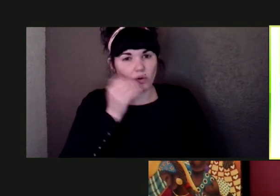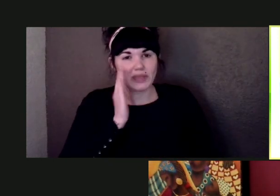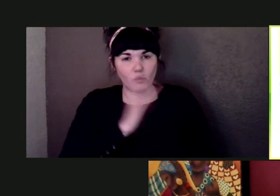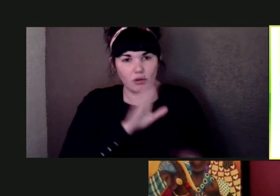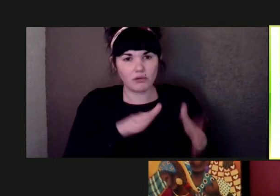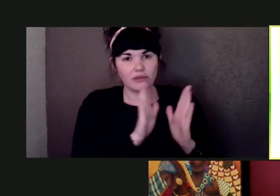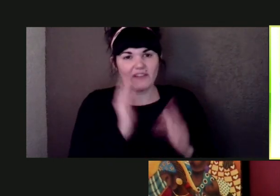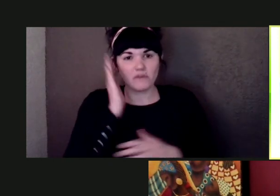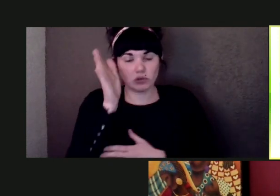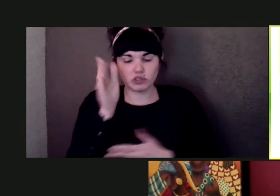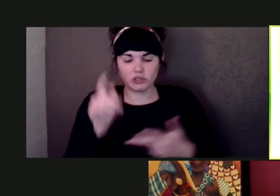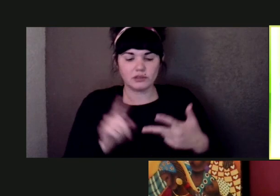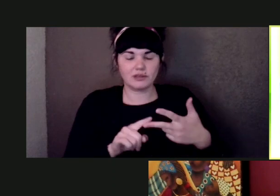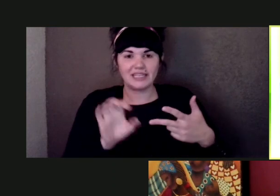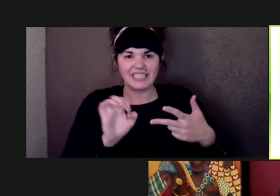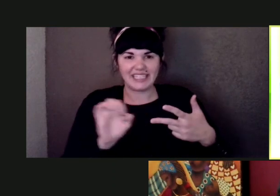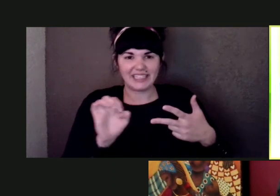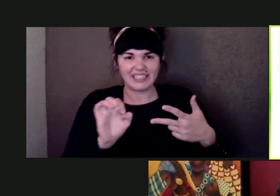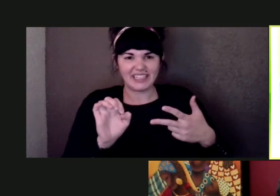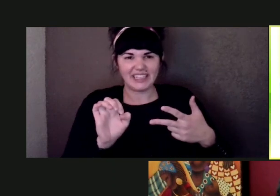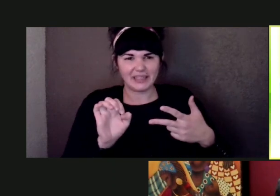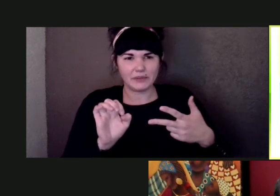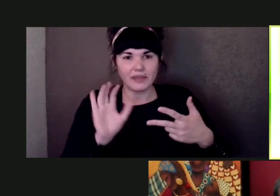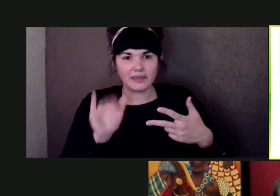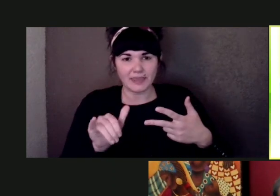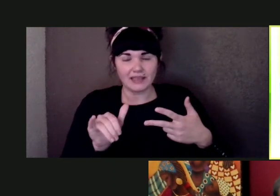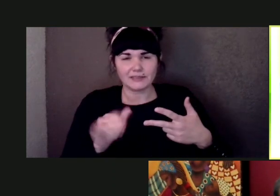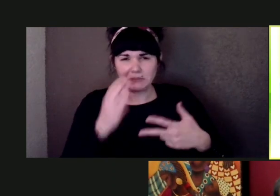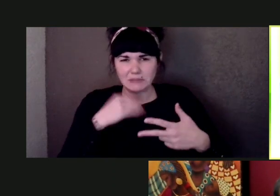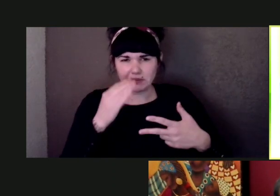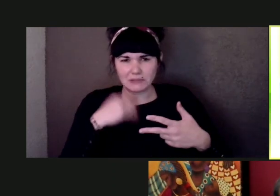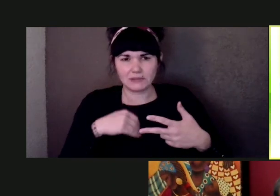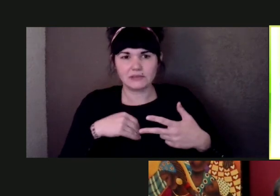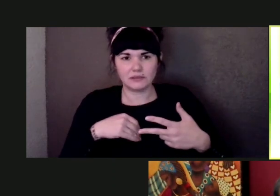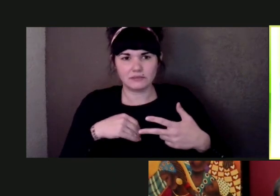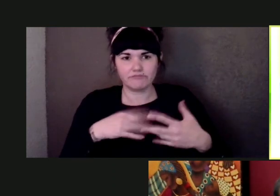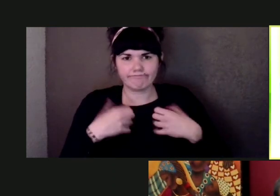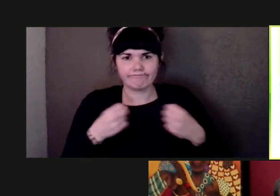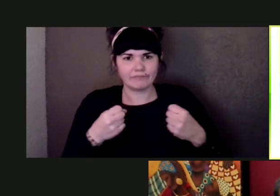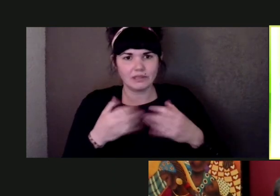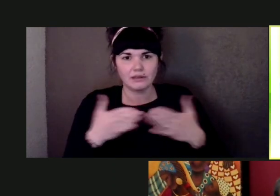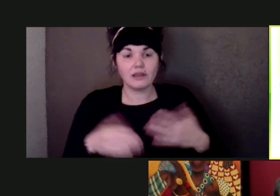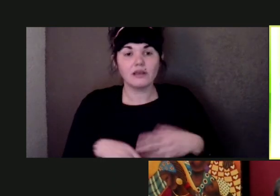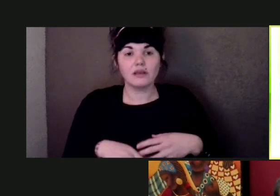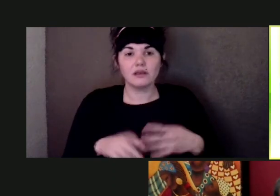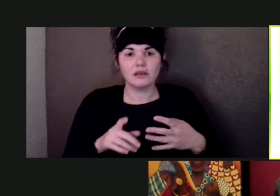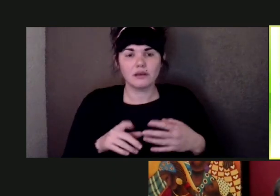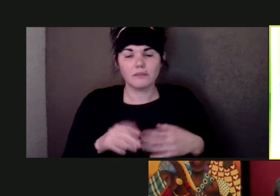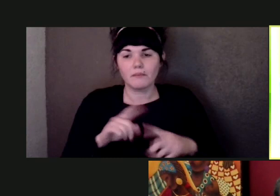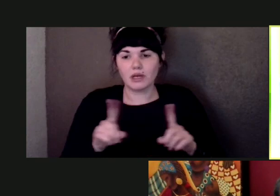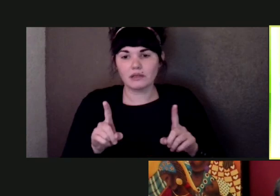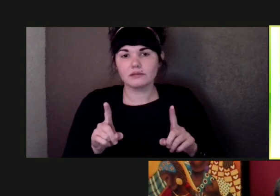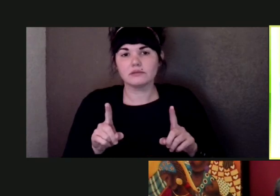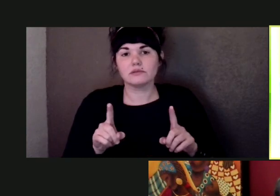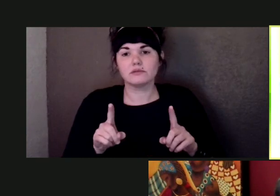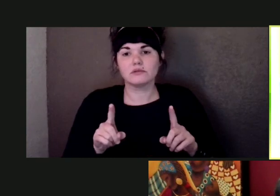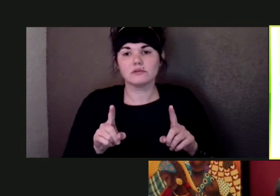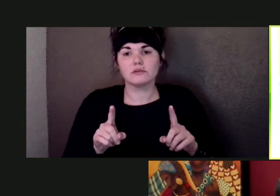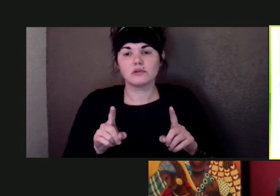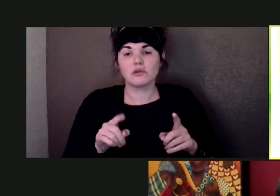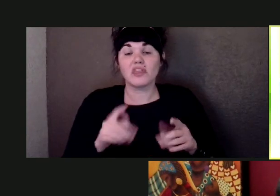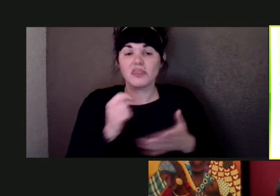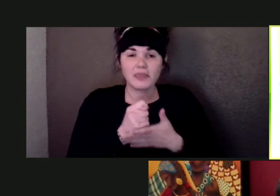the call, physical activity helps to address some of the health disparities, but also the mental aspect, a therapist and having someone that you